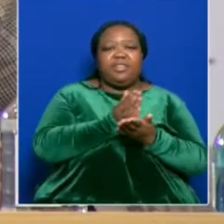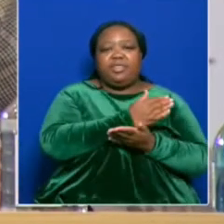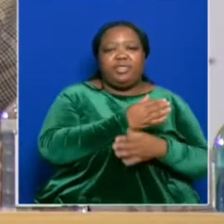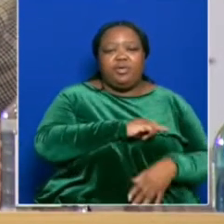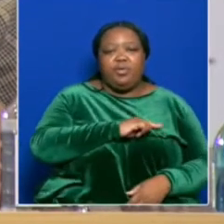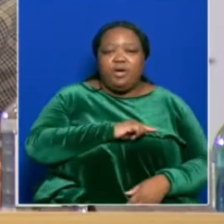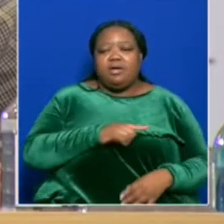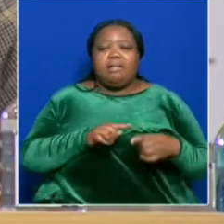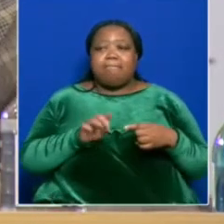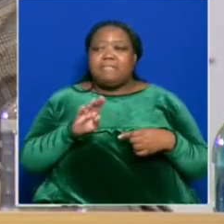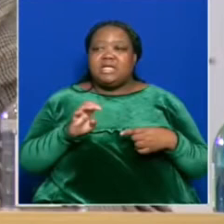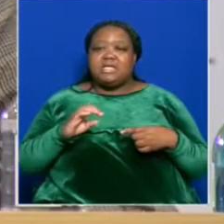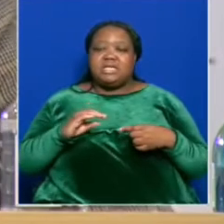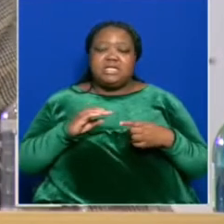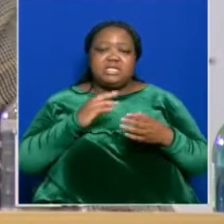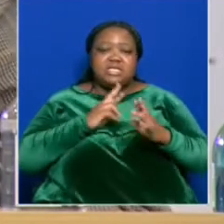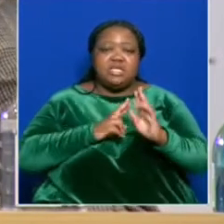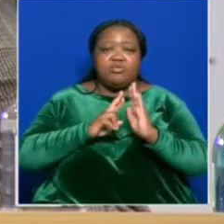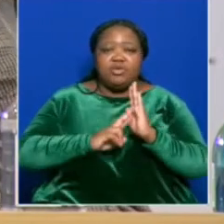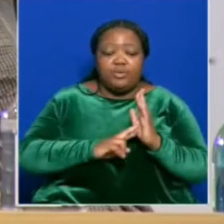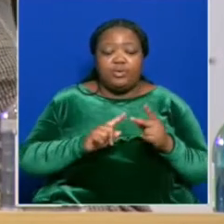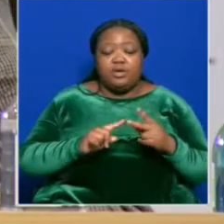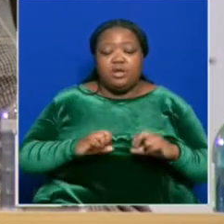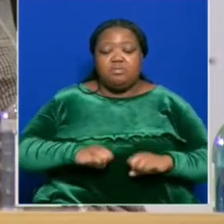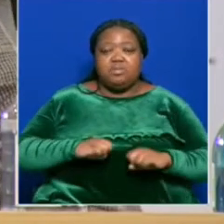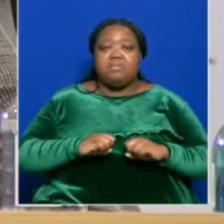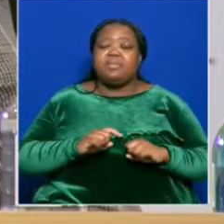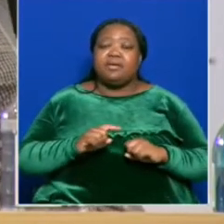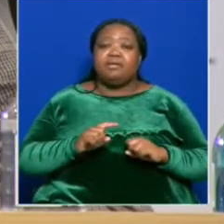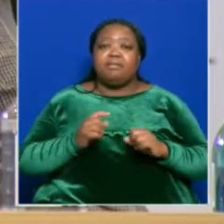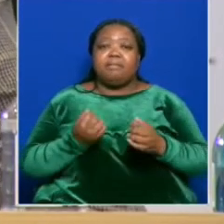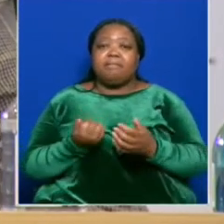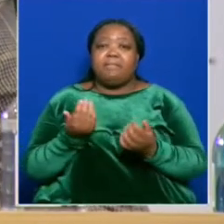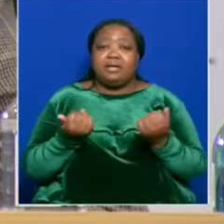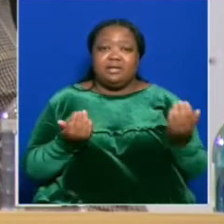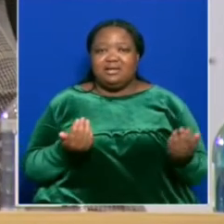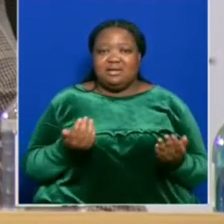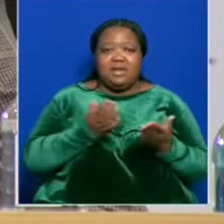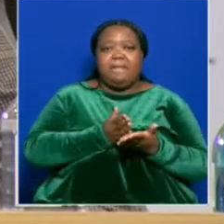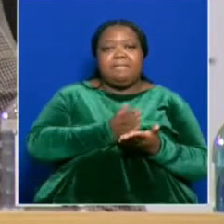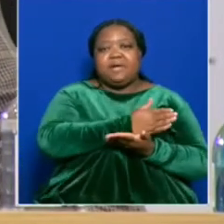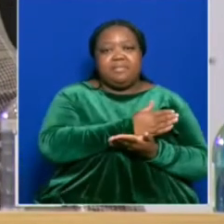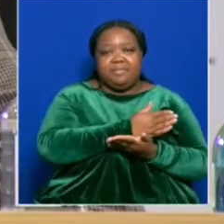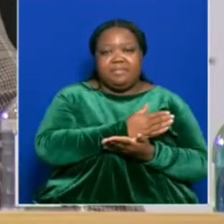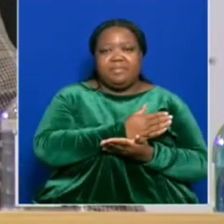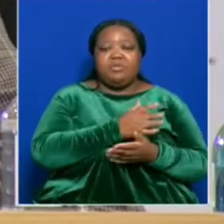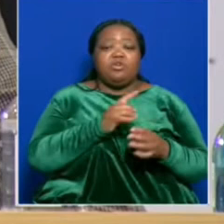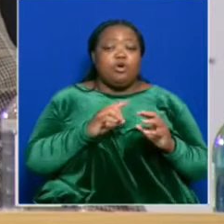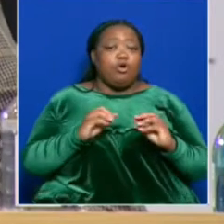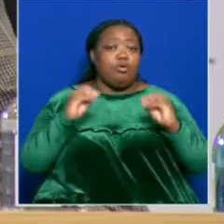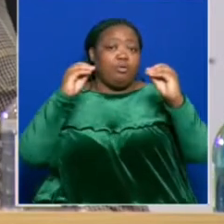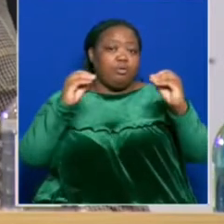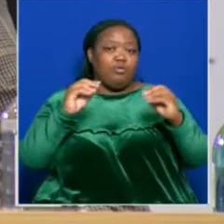exercise is conducted. There's an agreement in terms of all bidders that are disqualified, or all bidders that move over to the second stage